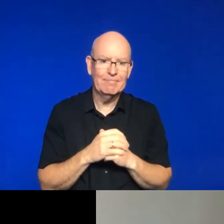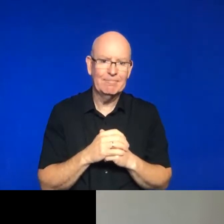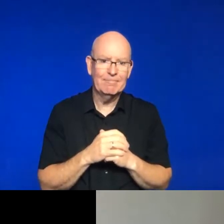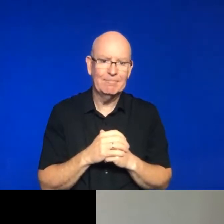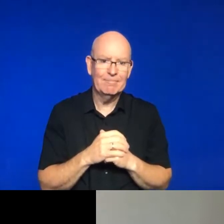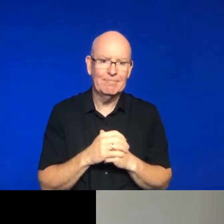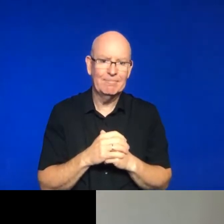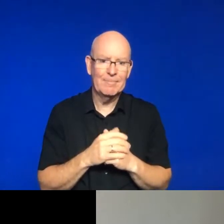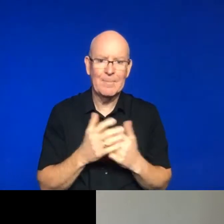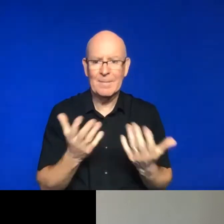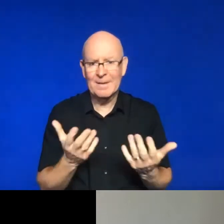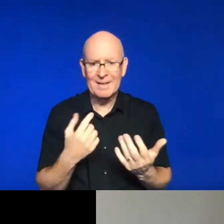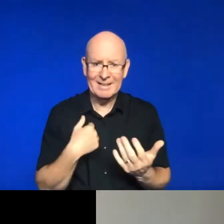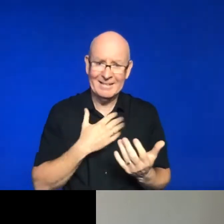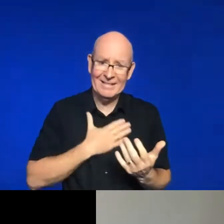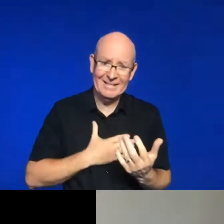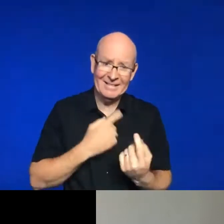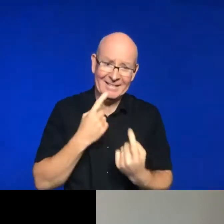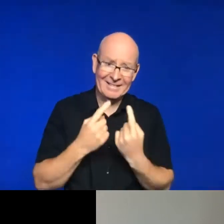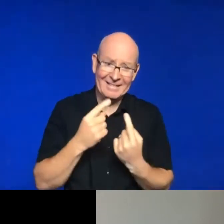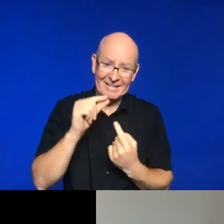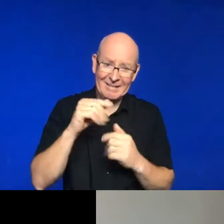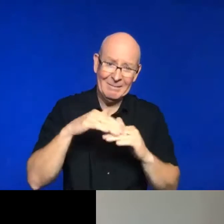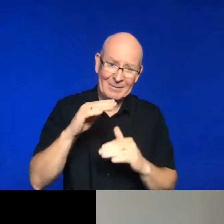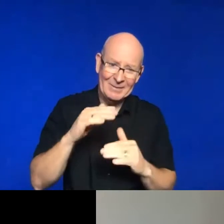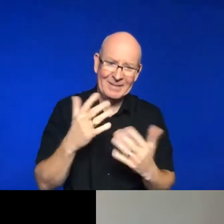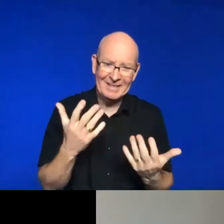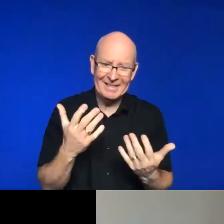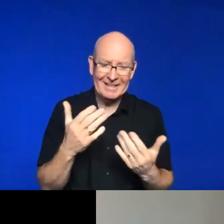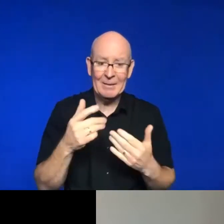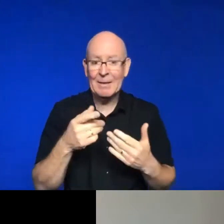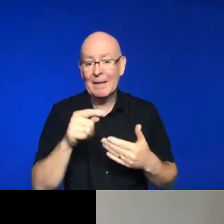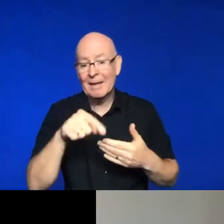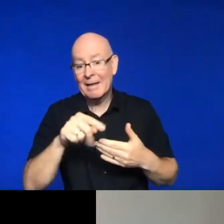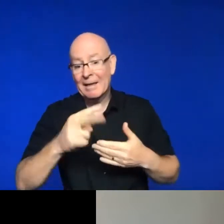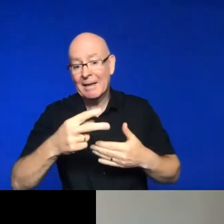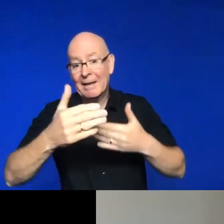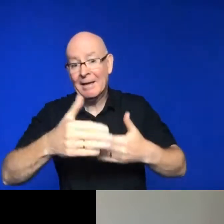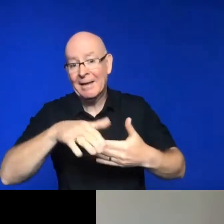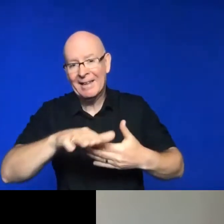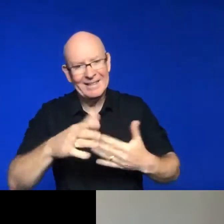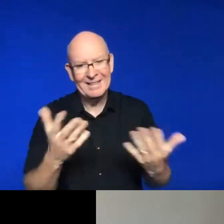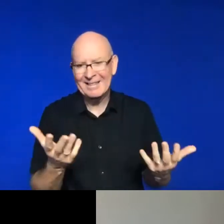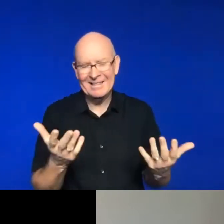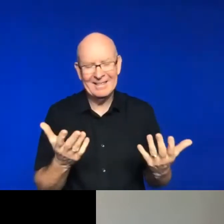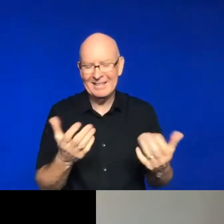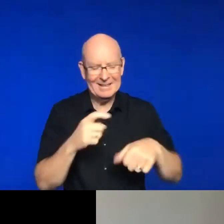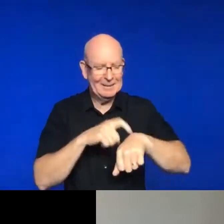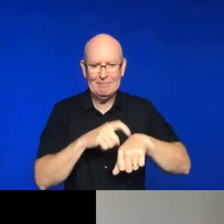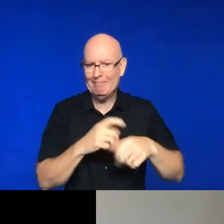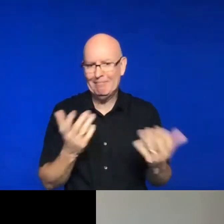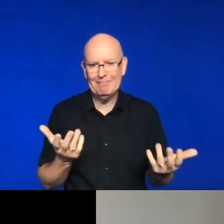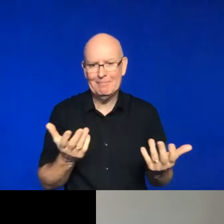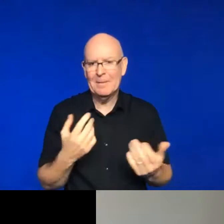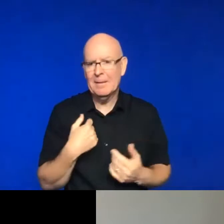to stop at this point. I think, again, the message is we need to make sure that in the plans of the